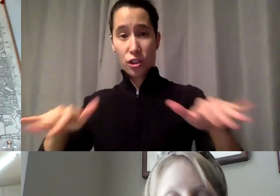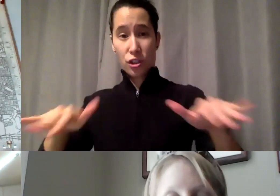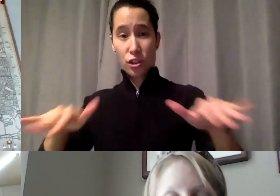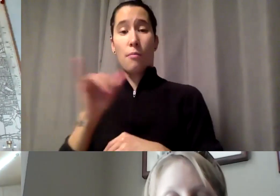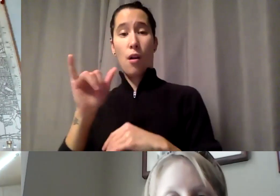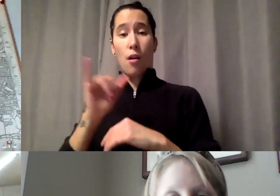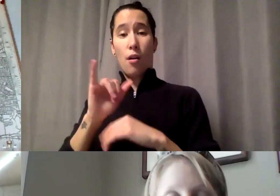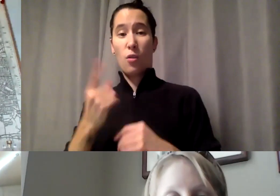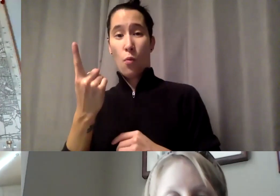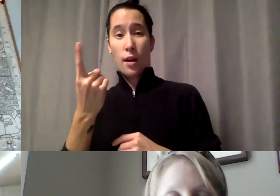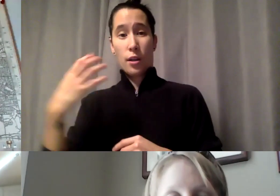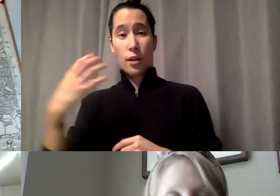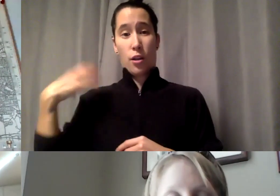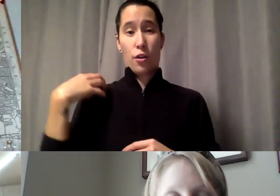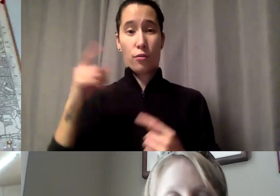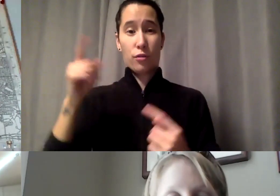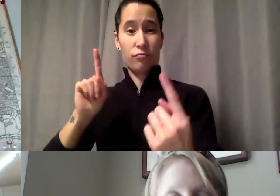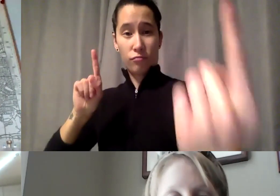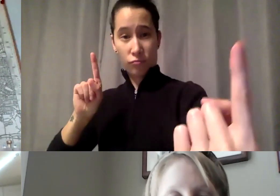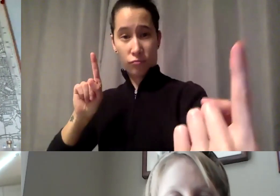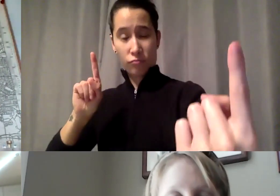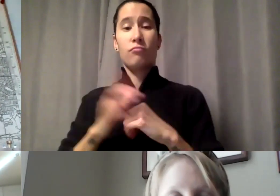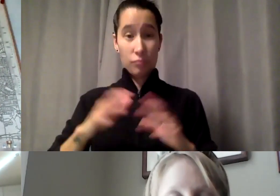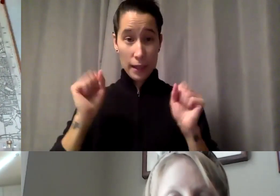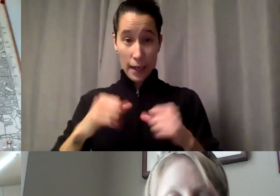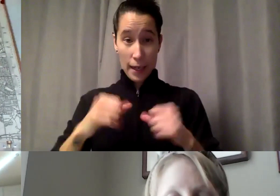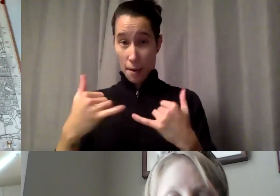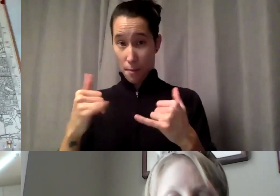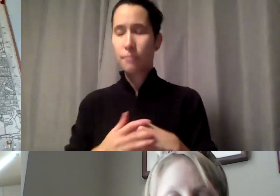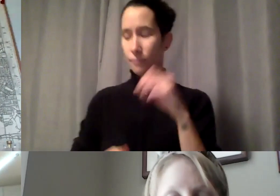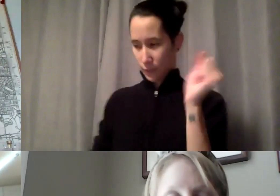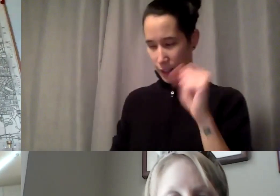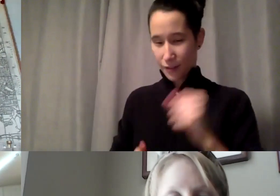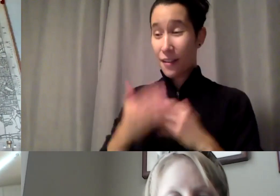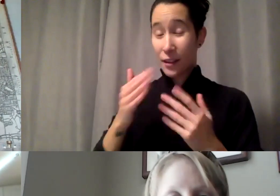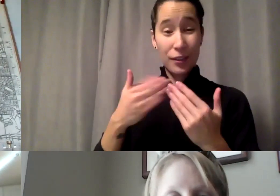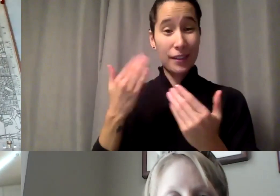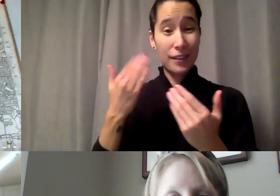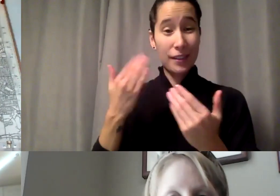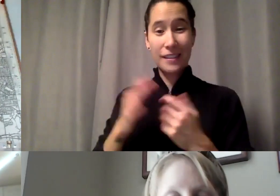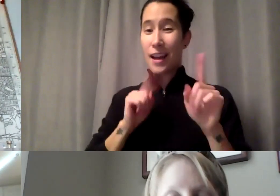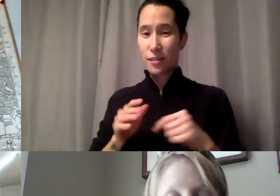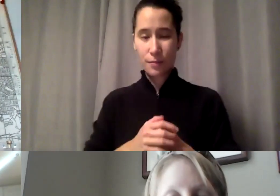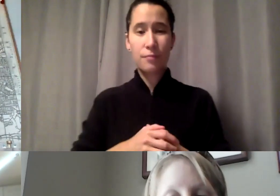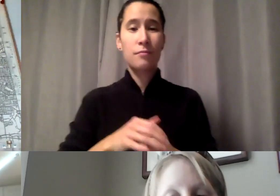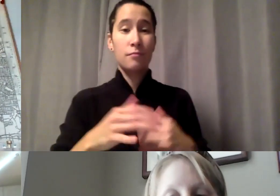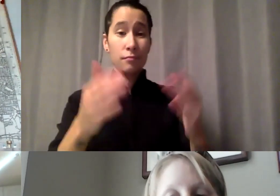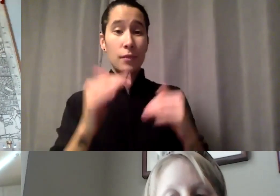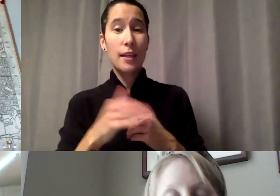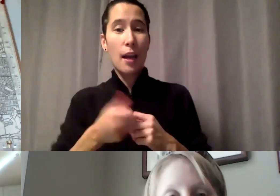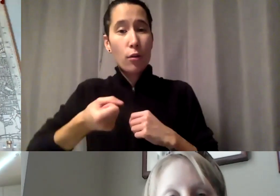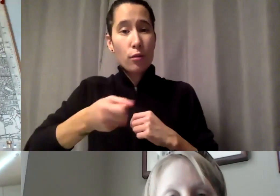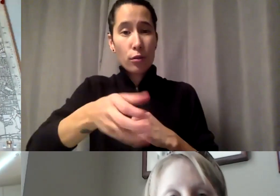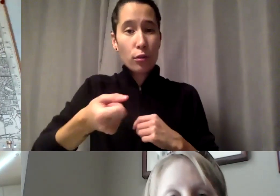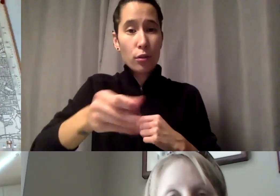great. Thank you for the easy one, Wayne. Yeah, I have a couple questions around curling, but then also a really great one around